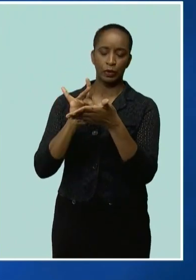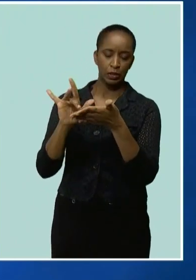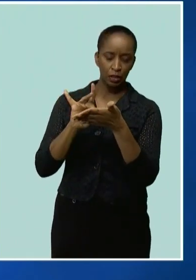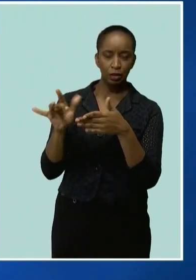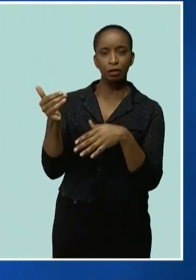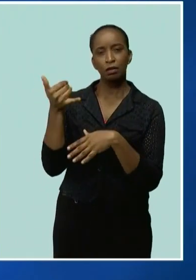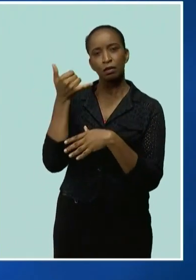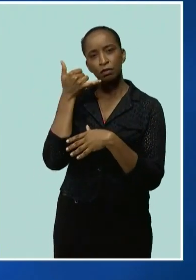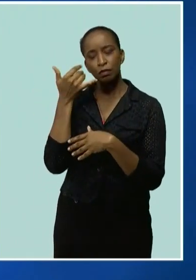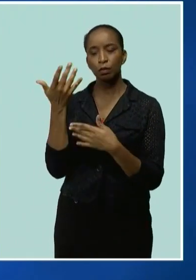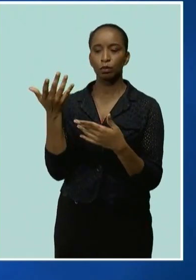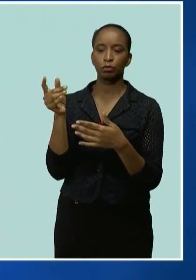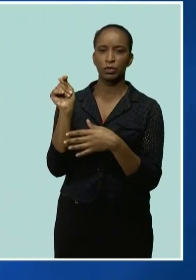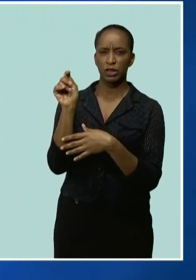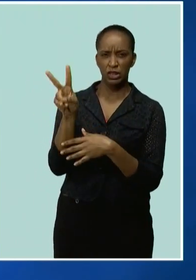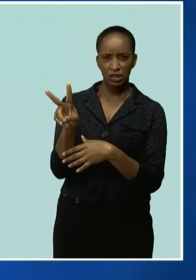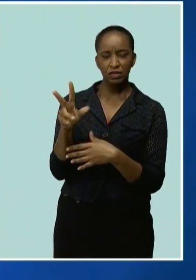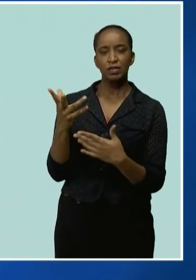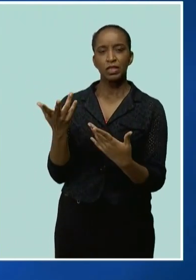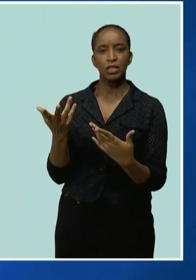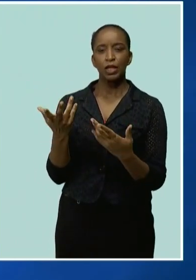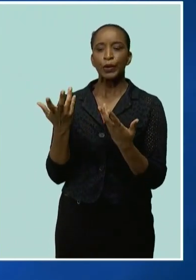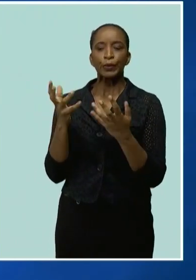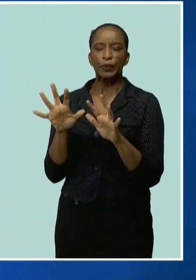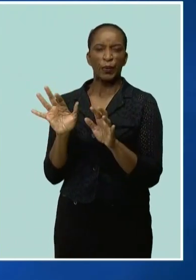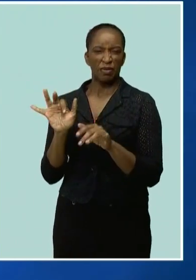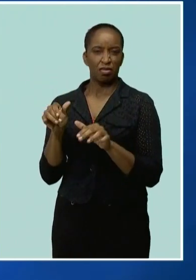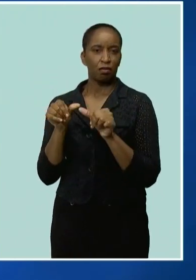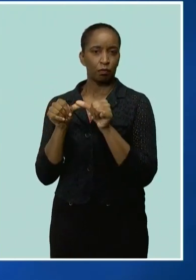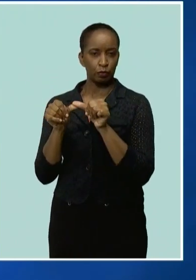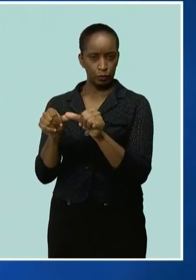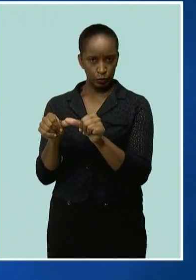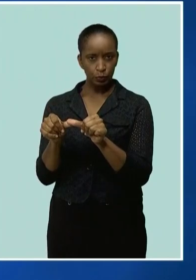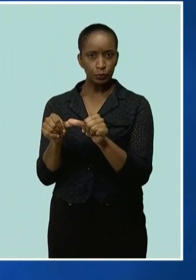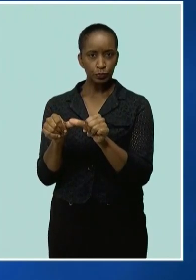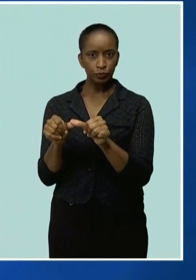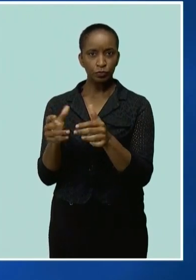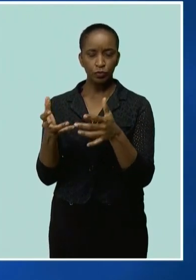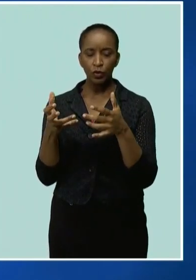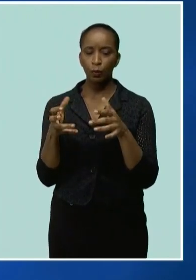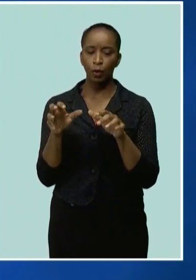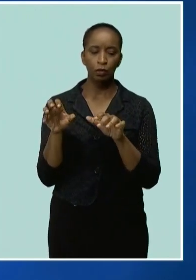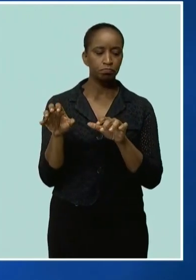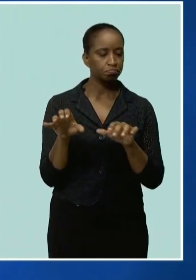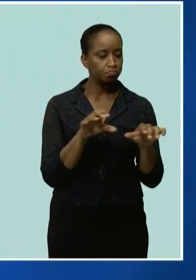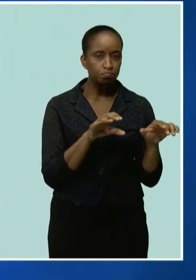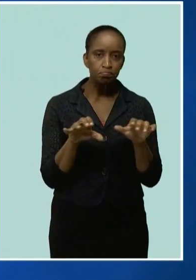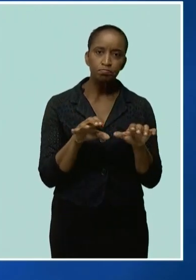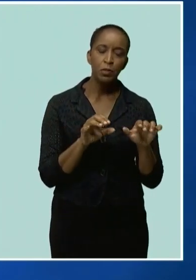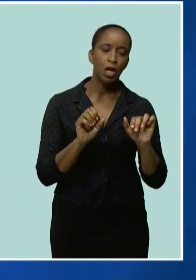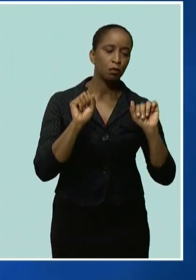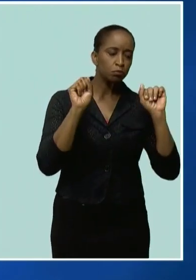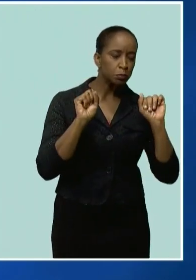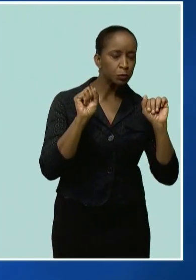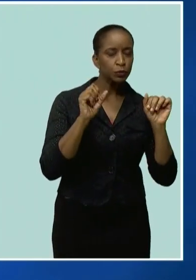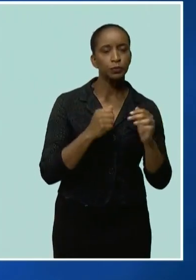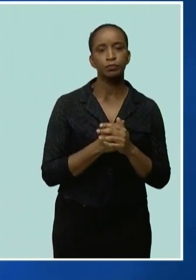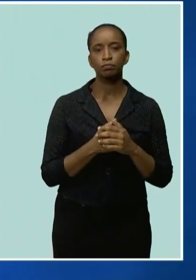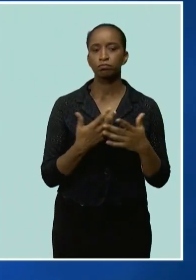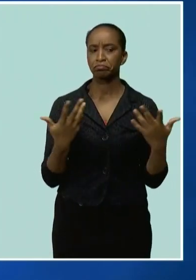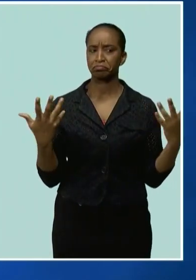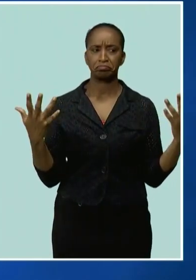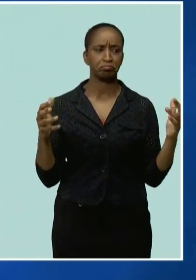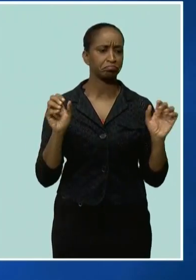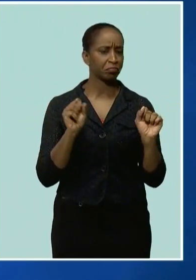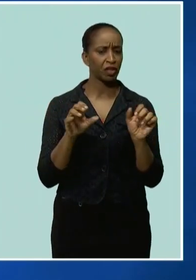phone, looking at TV. Get away from that and just go into some more activity. And there's a wide range